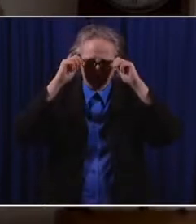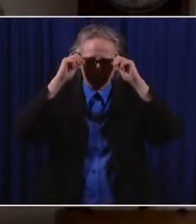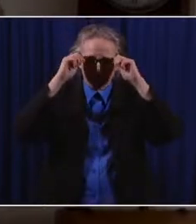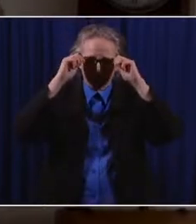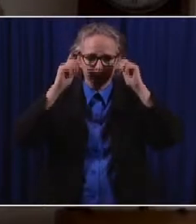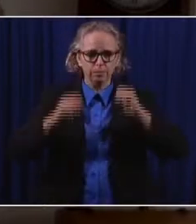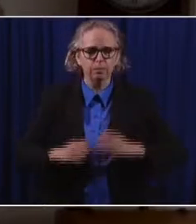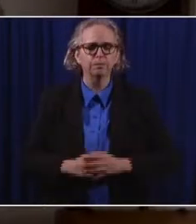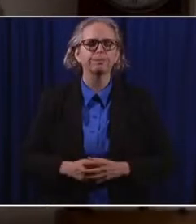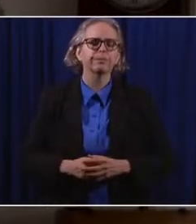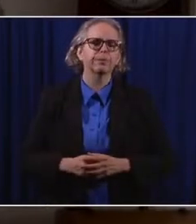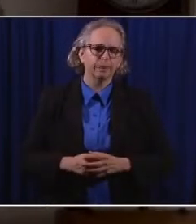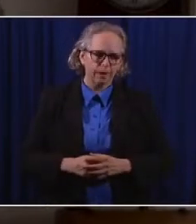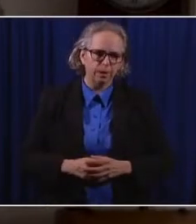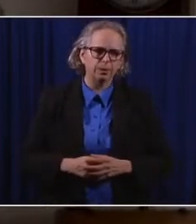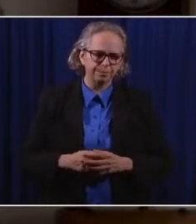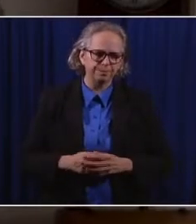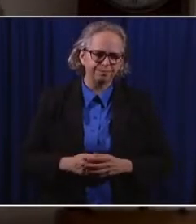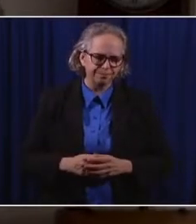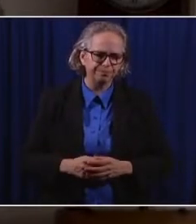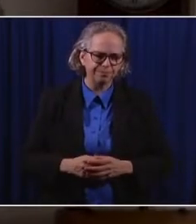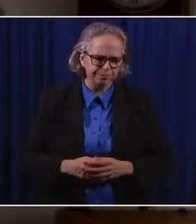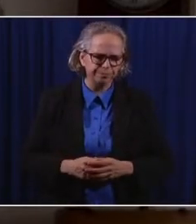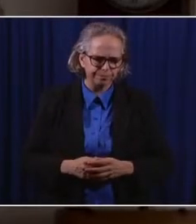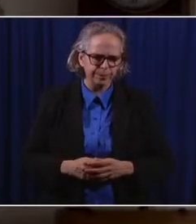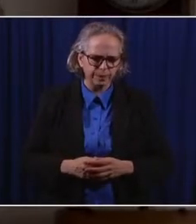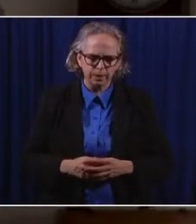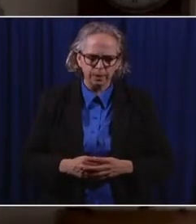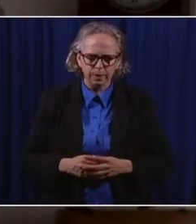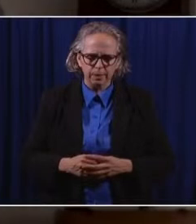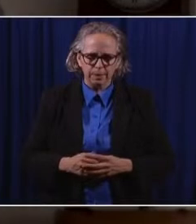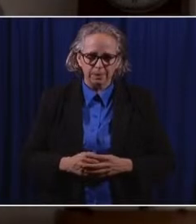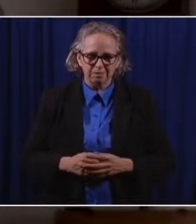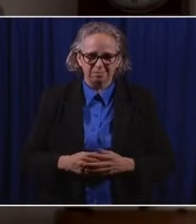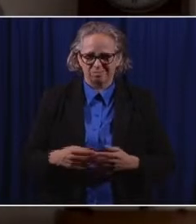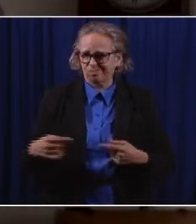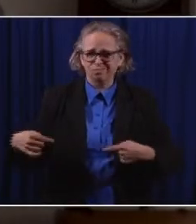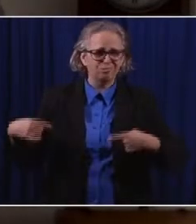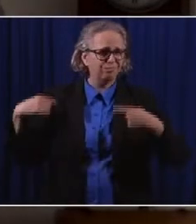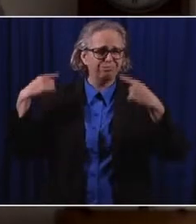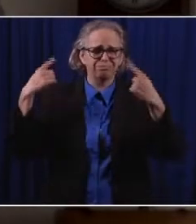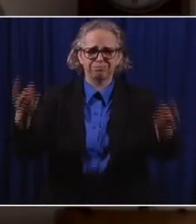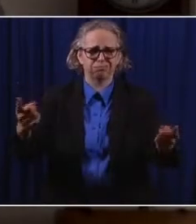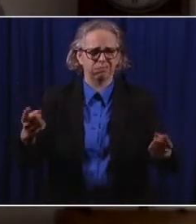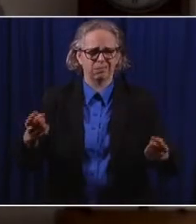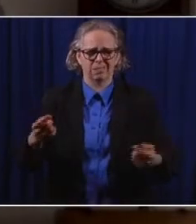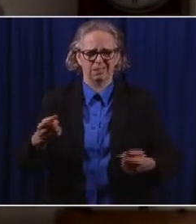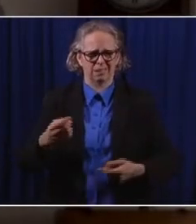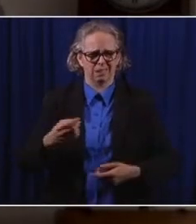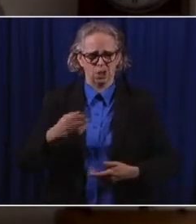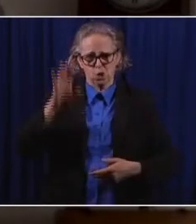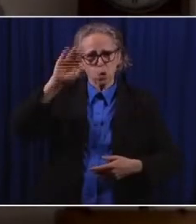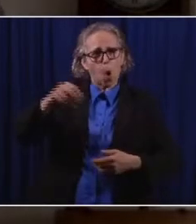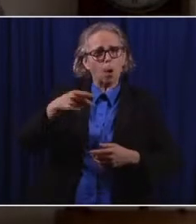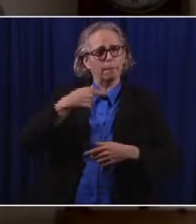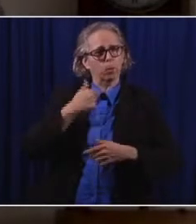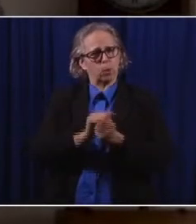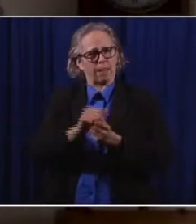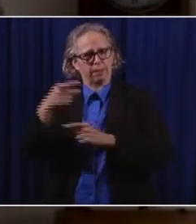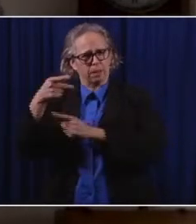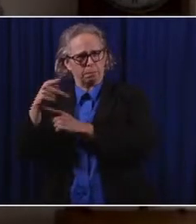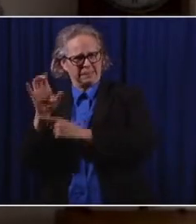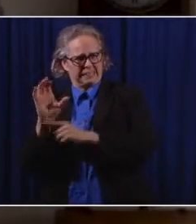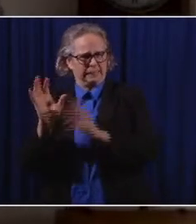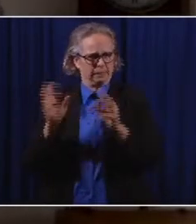As I've done in the past at several of these press conferences, I want to talk about hate